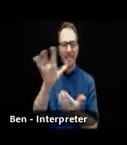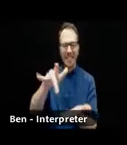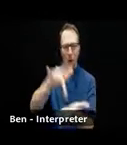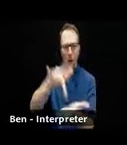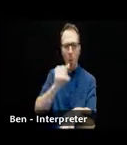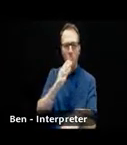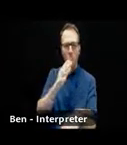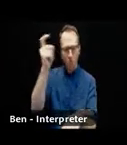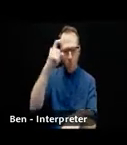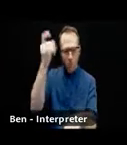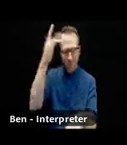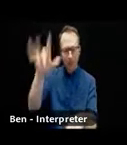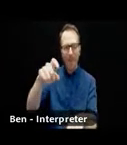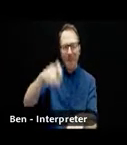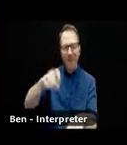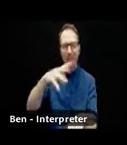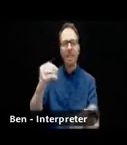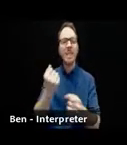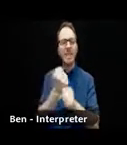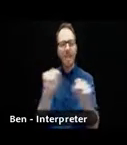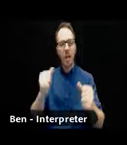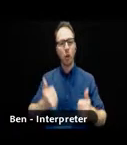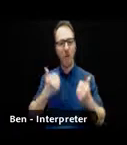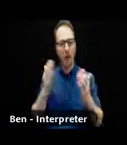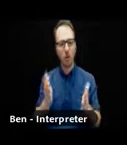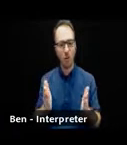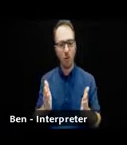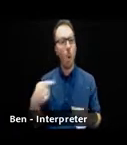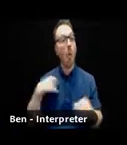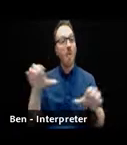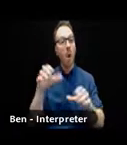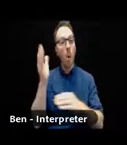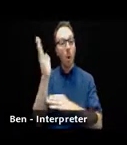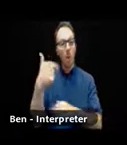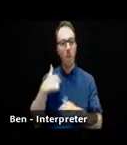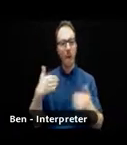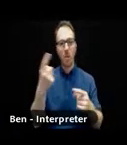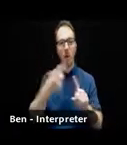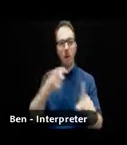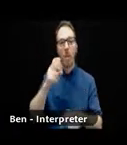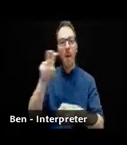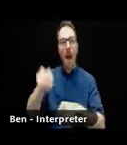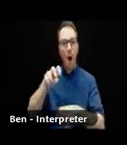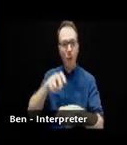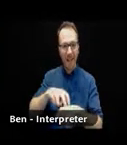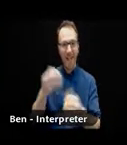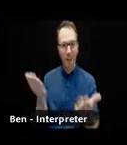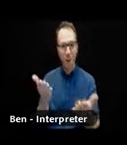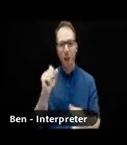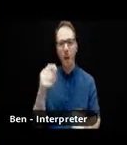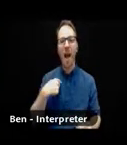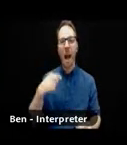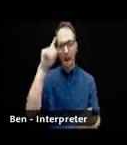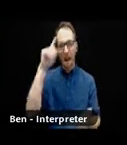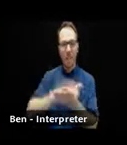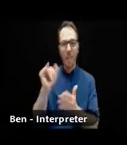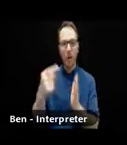Survivors. And I think this is the first time we've done a webinar where we had someone from Ireland, so I think that